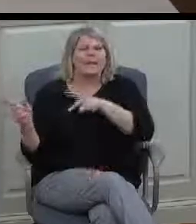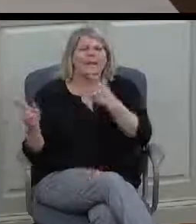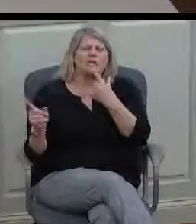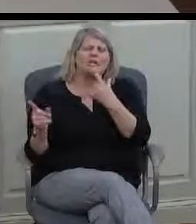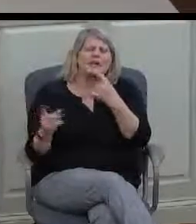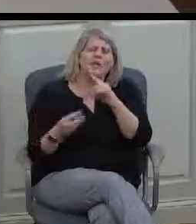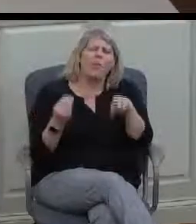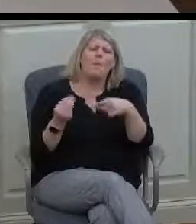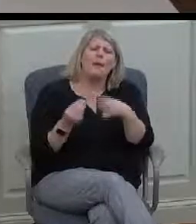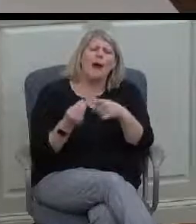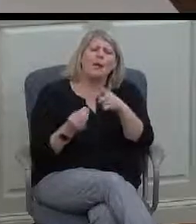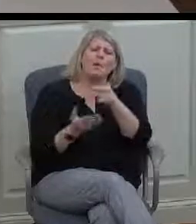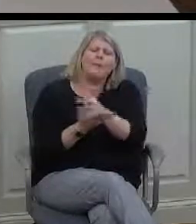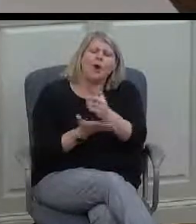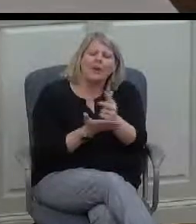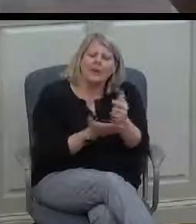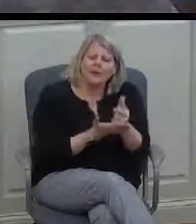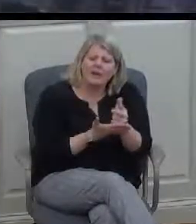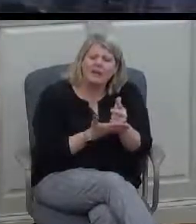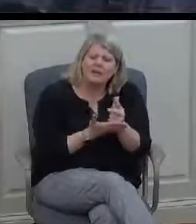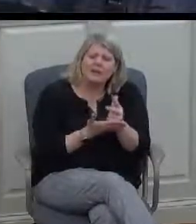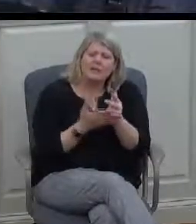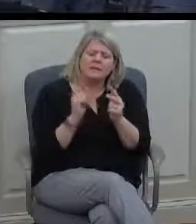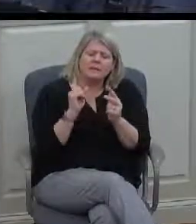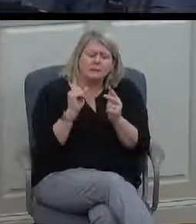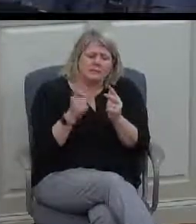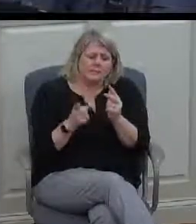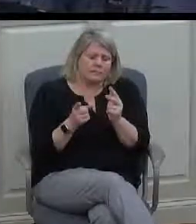parking. It's been suggested that